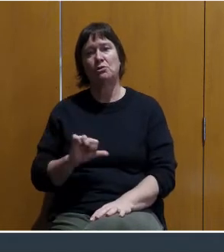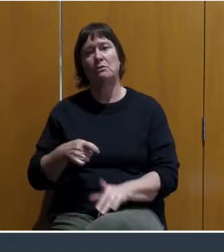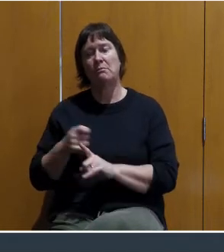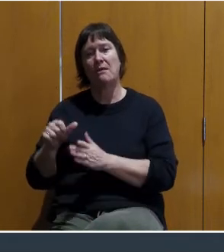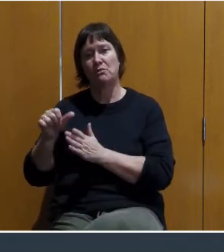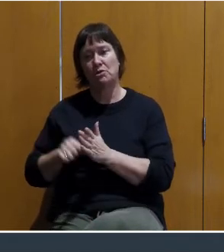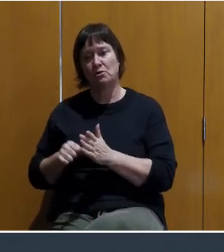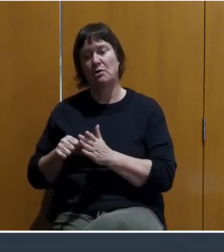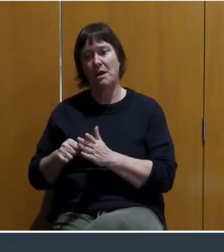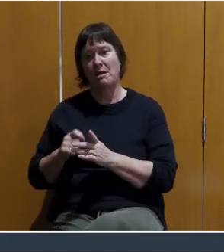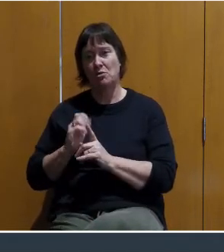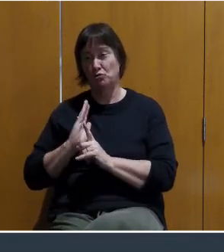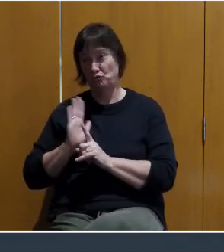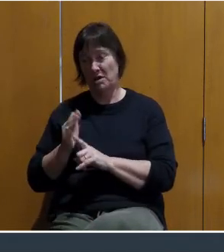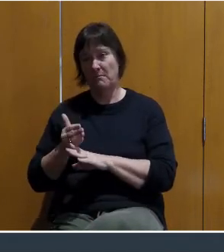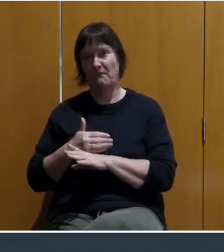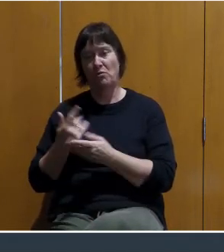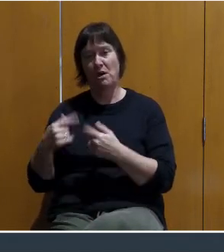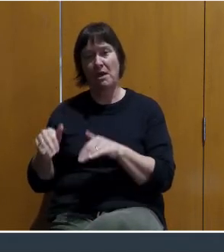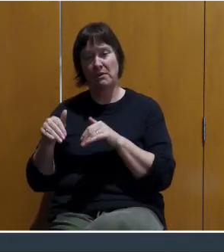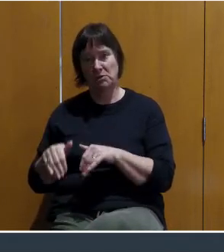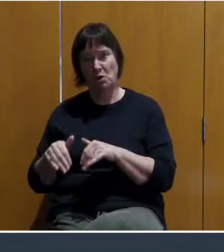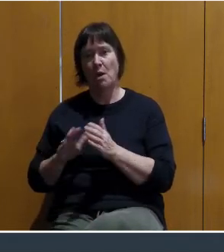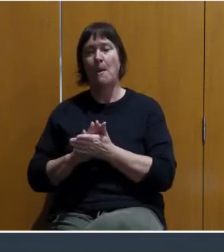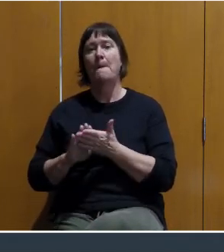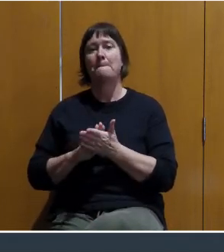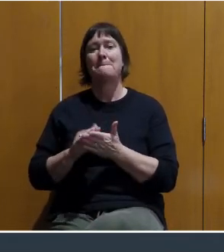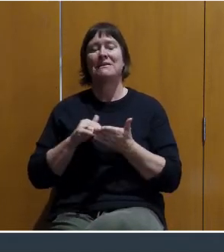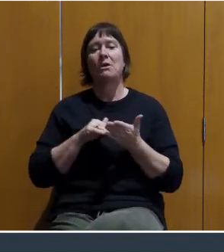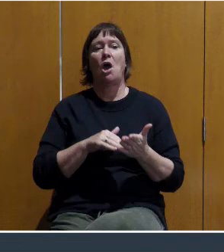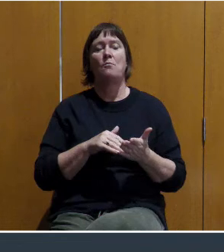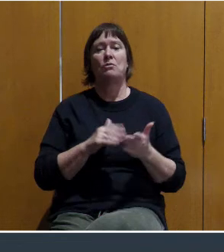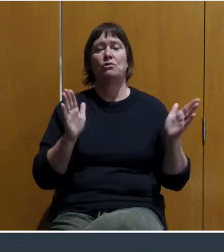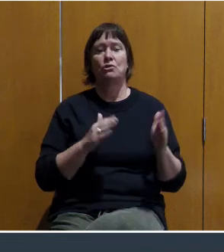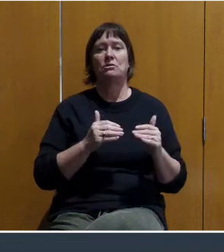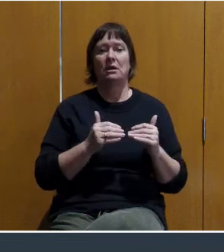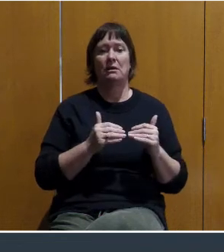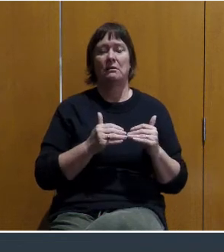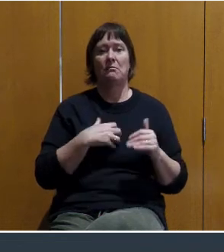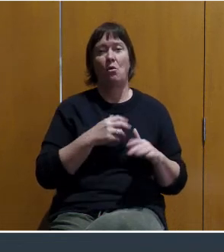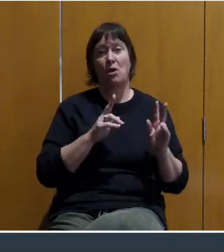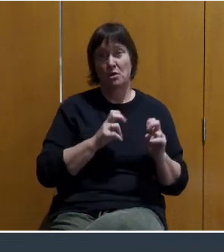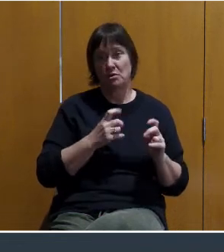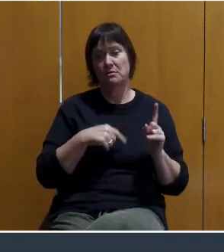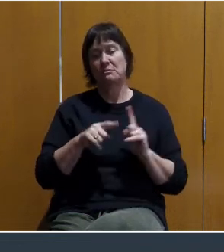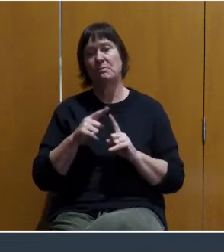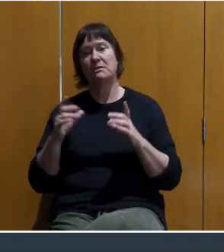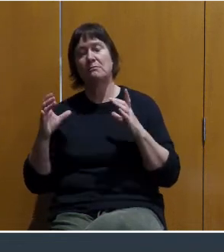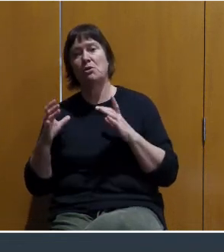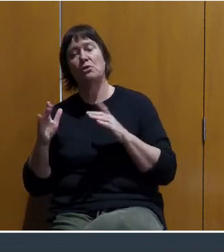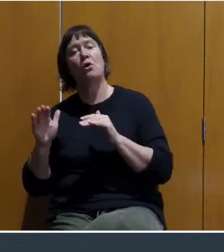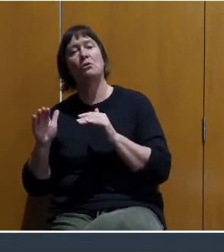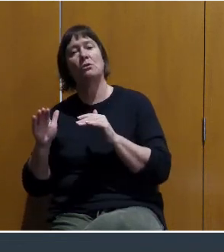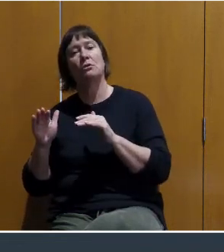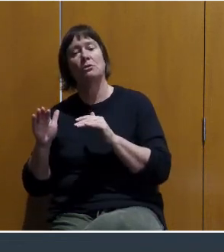before release. This will not only aid in reducing further issues, but will reduce further burden on animal control, needing